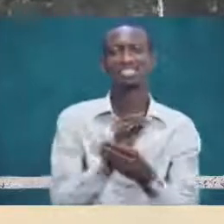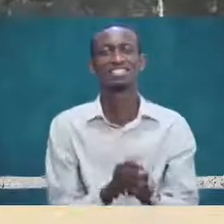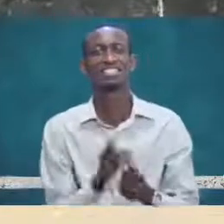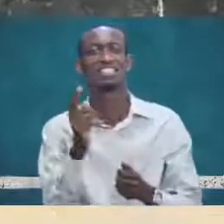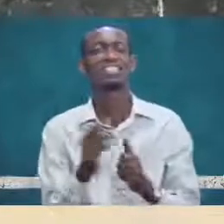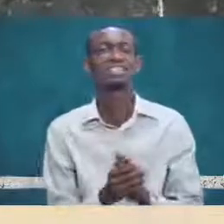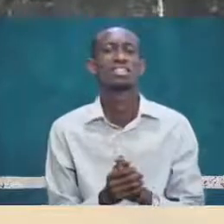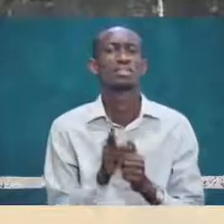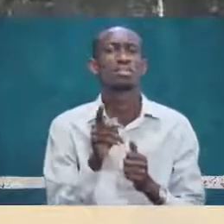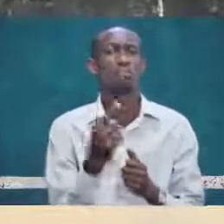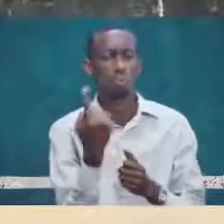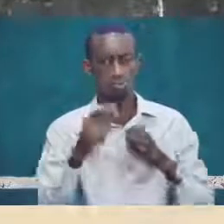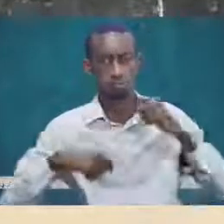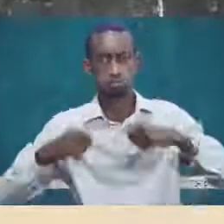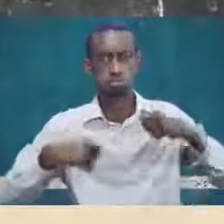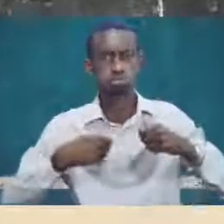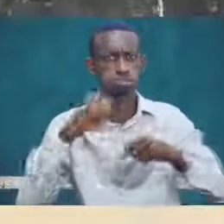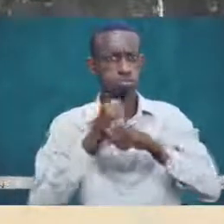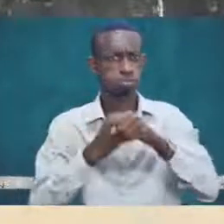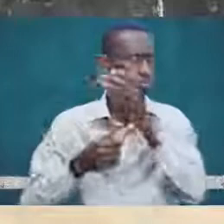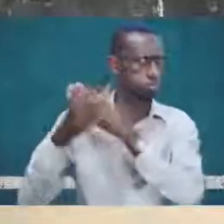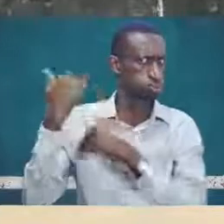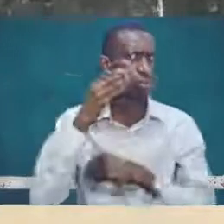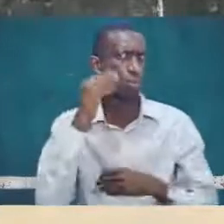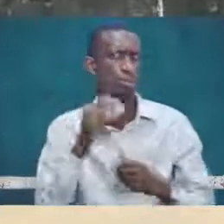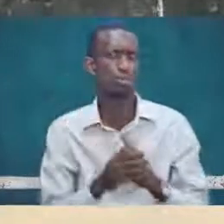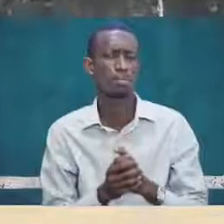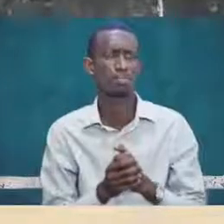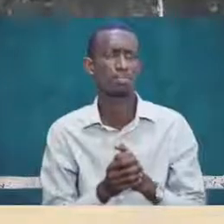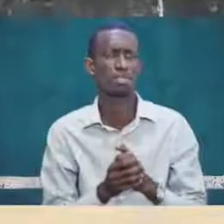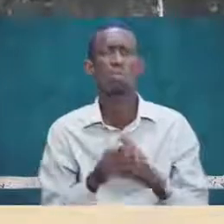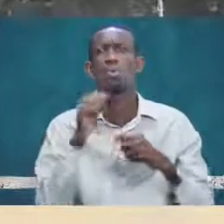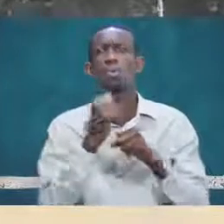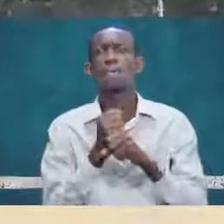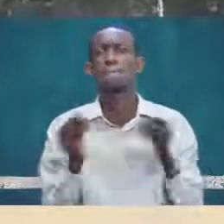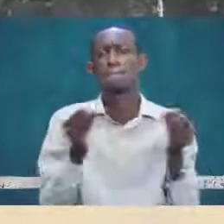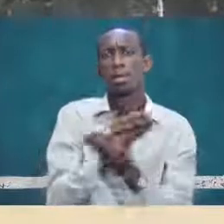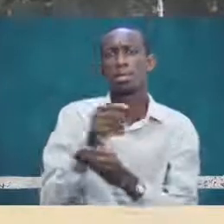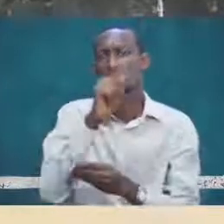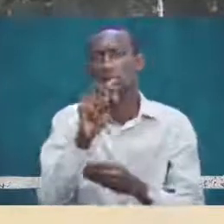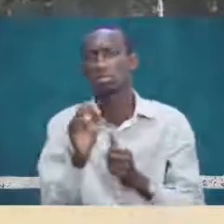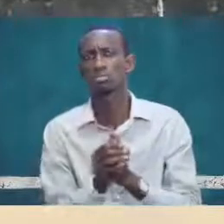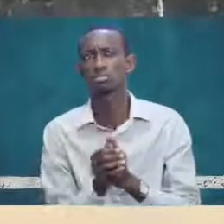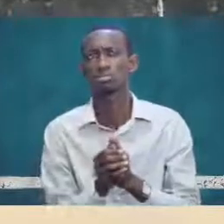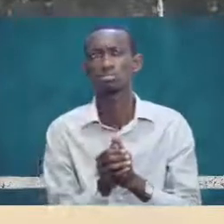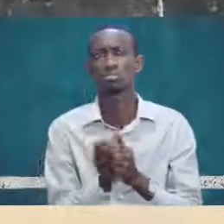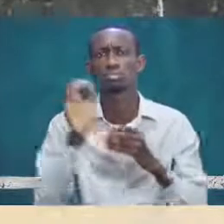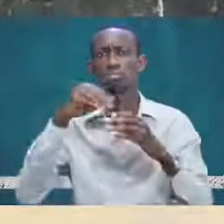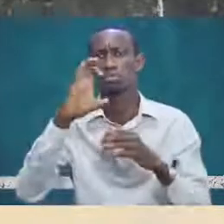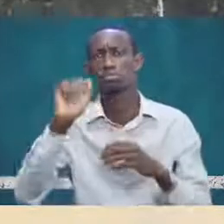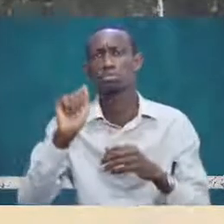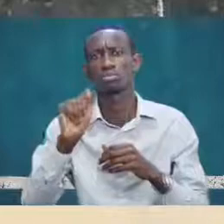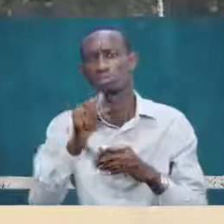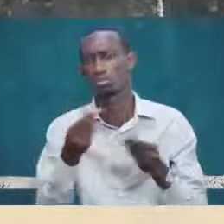one of the reactions that we did the experiment, where we had to put the zinc metal or the zinc strip into the copper